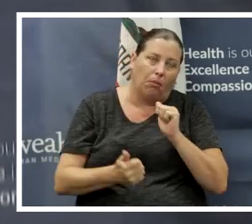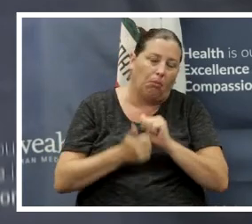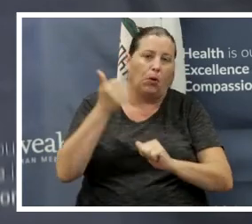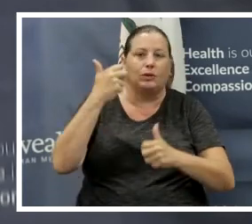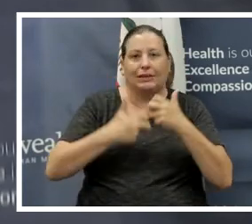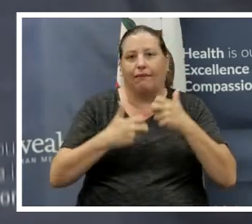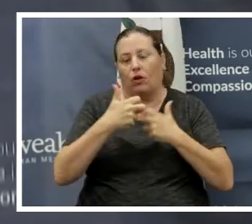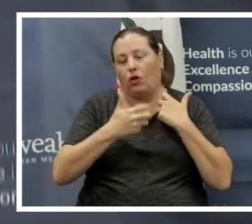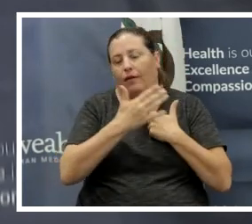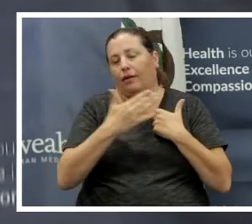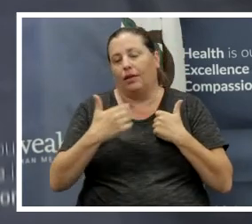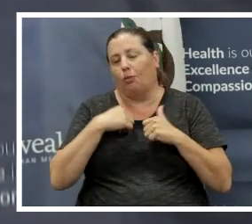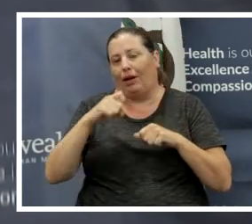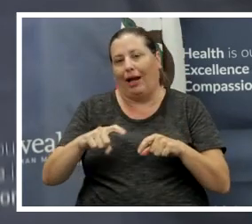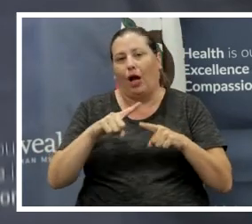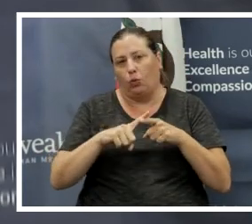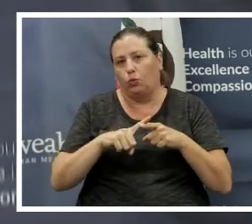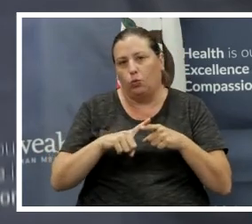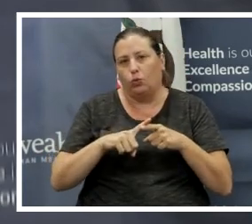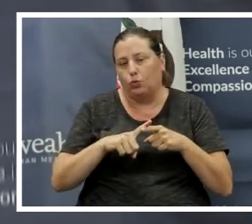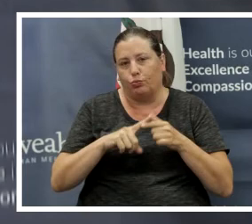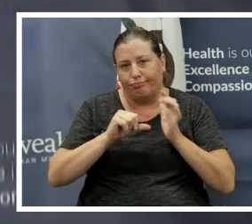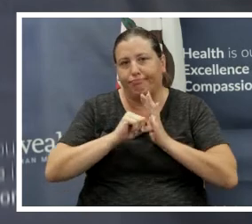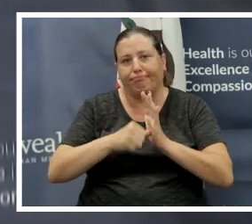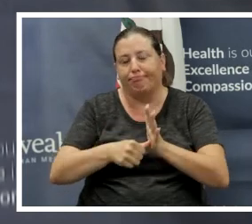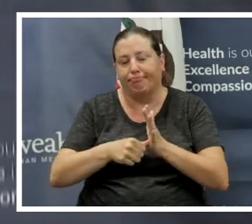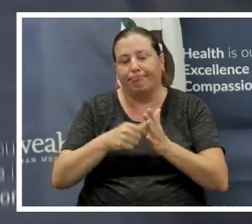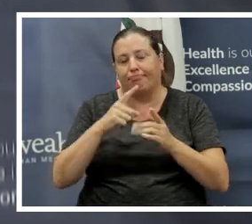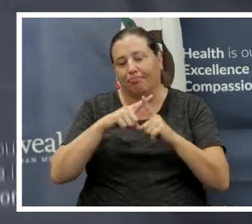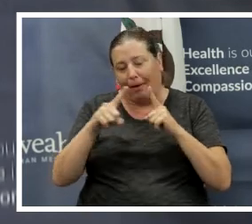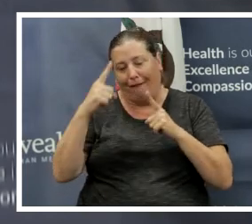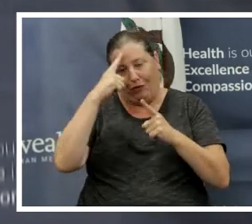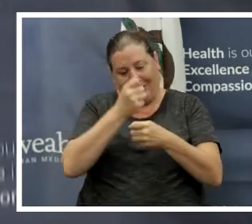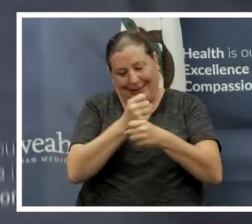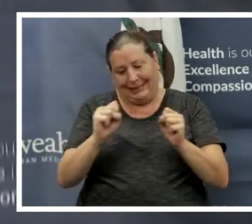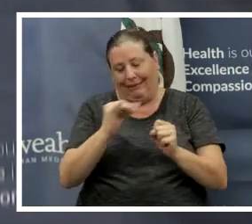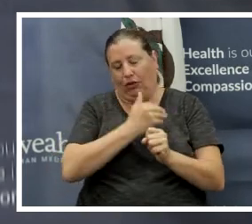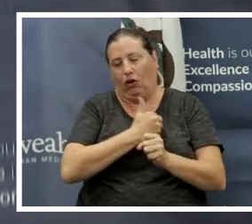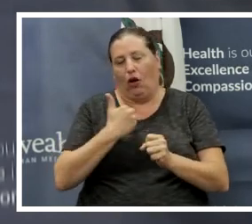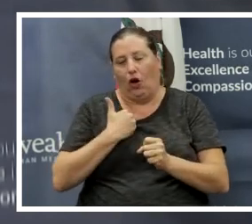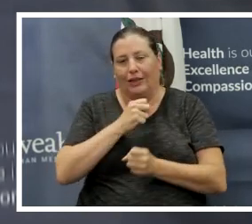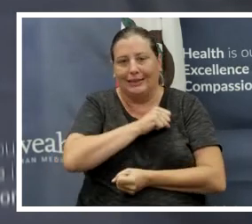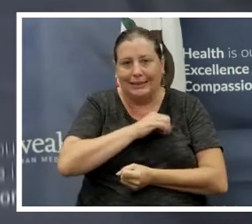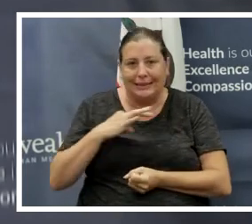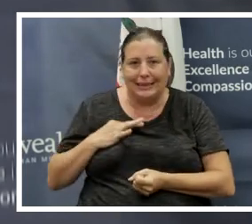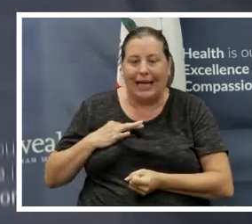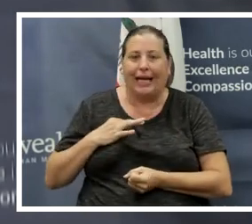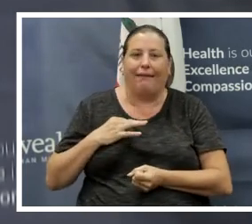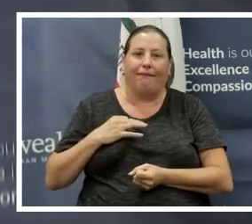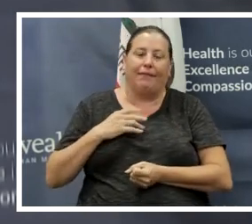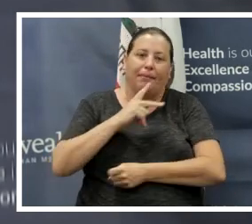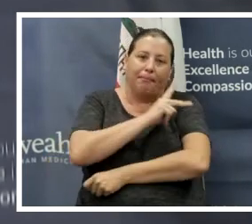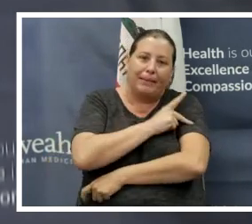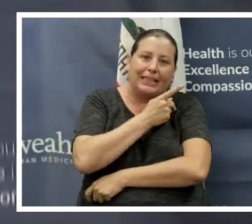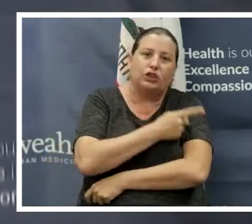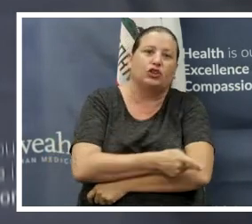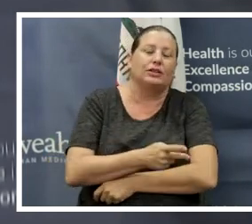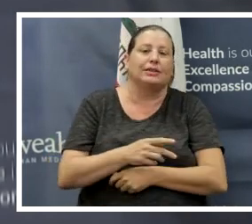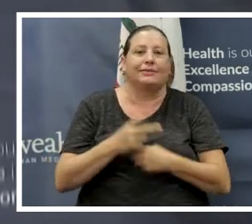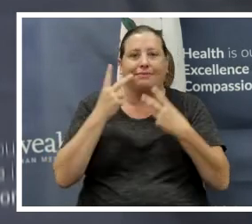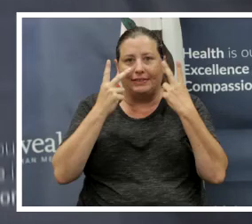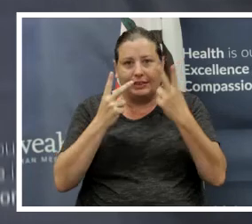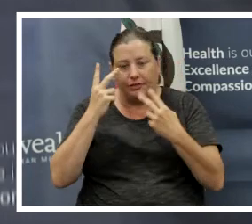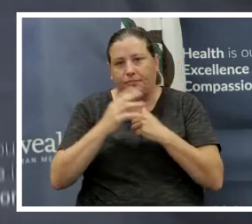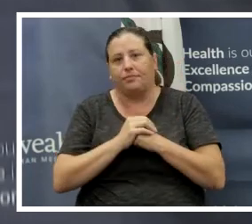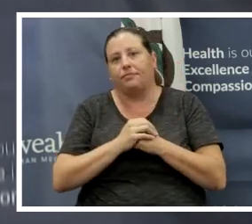it, but again, it was for the safety of our patients, our staff, our visitors. There are exceptions now that have been